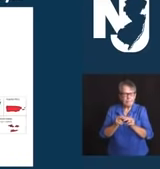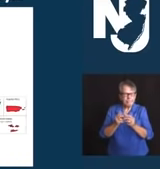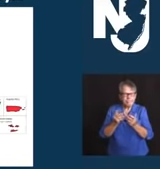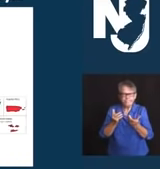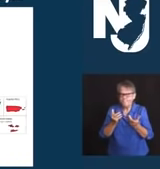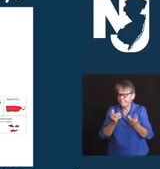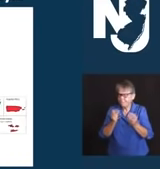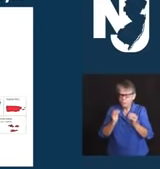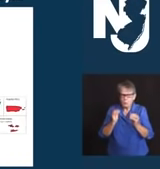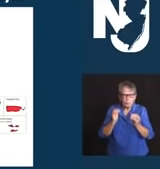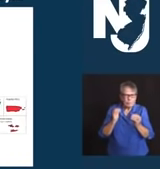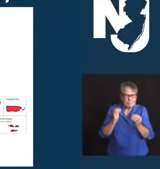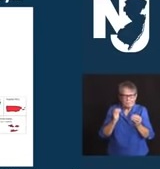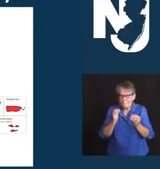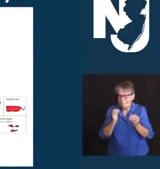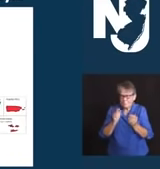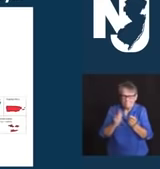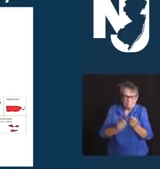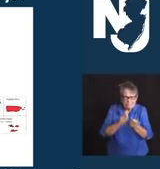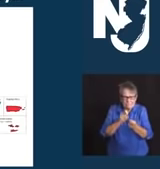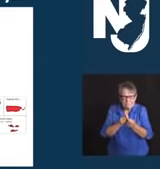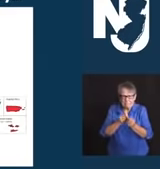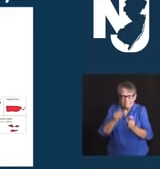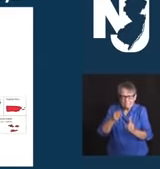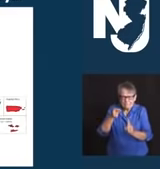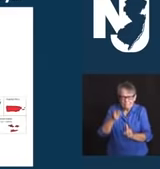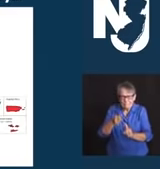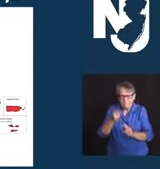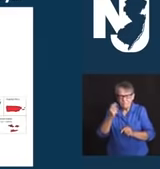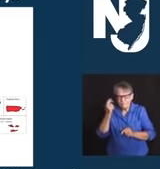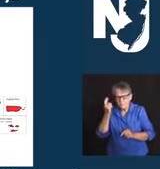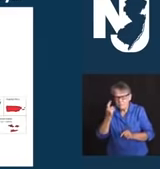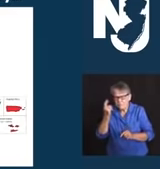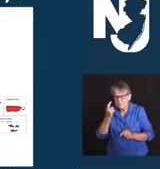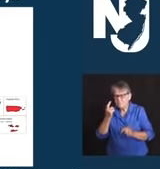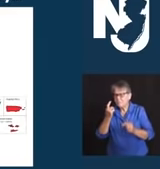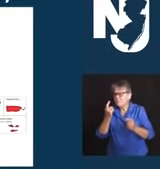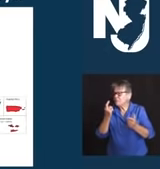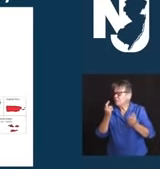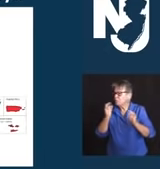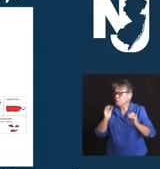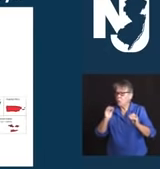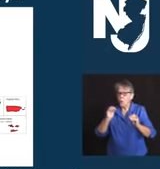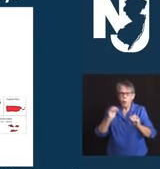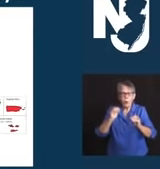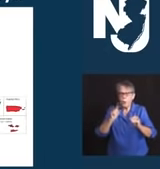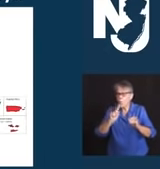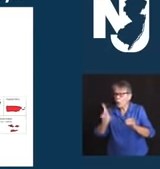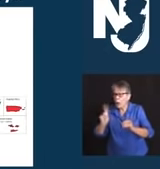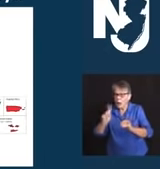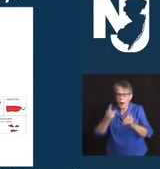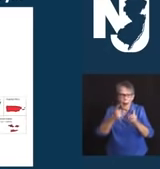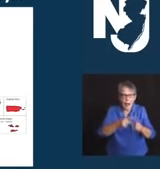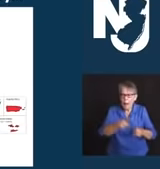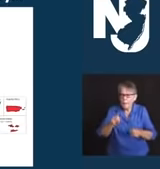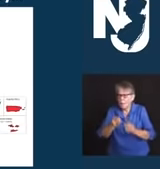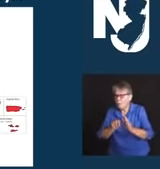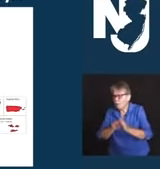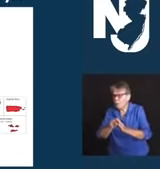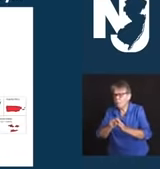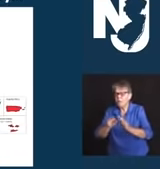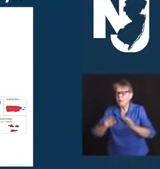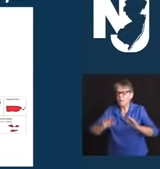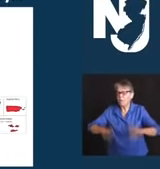one particular. Again, Judy and team are trying to run some of the things down, but it is just generally sort of, this